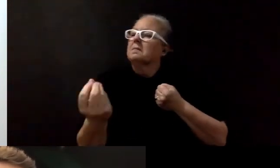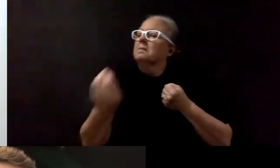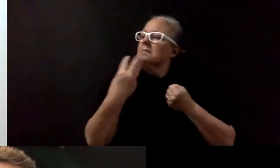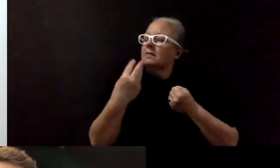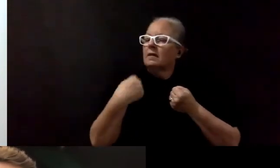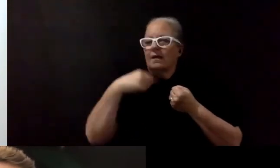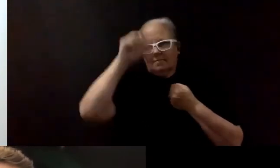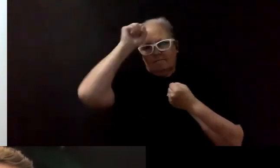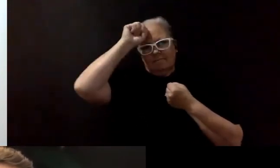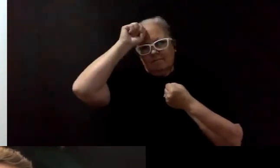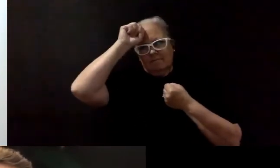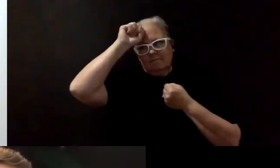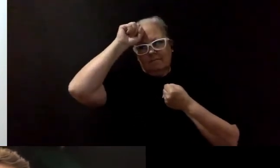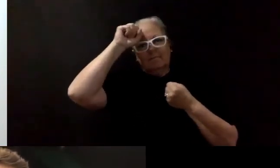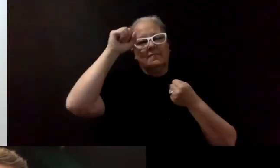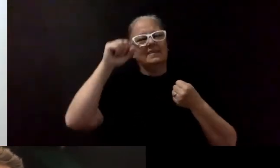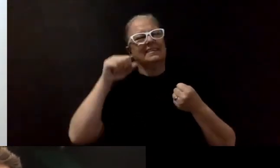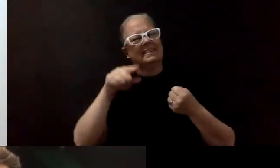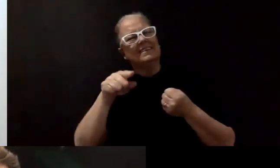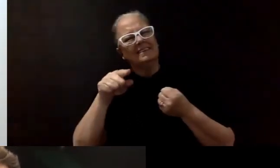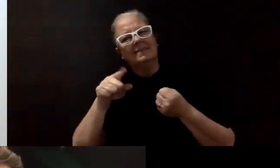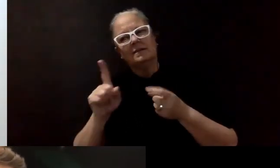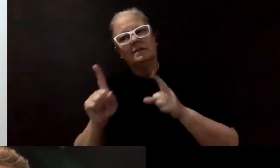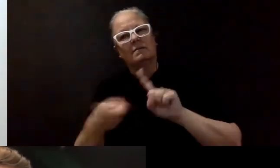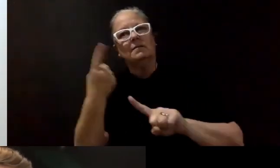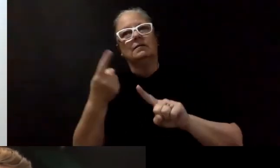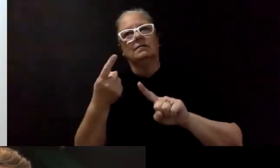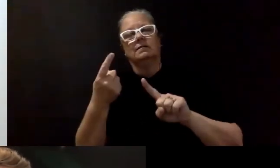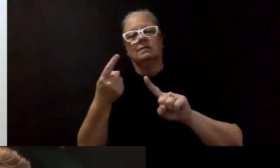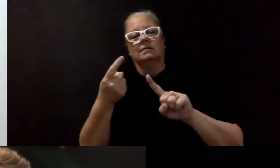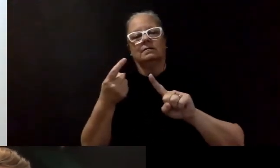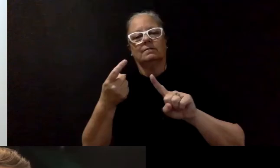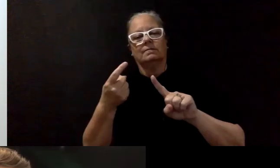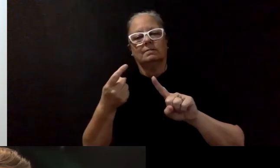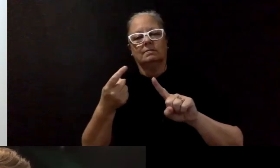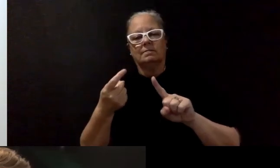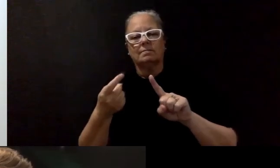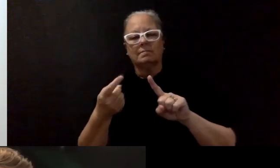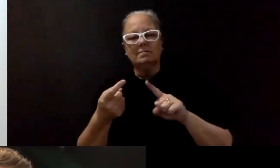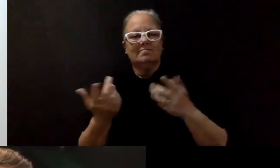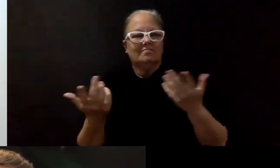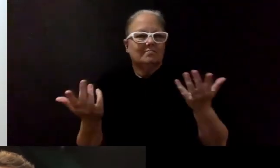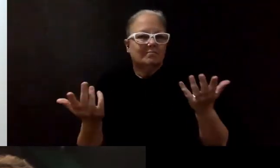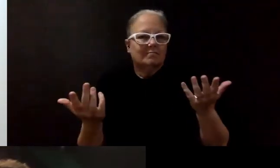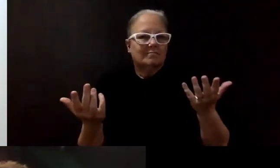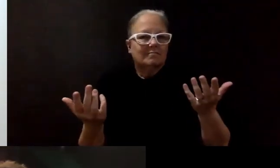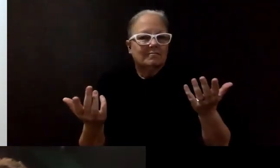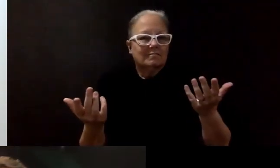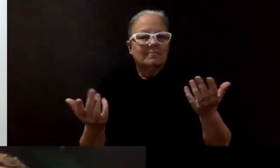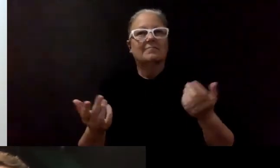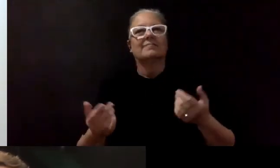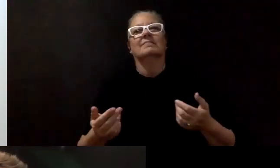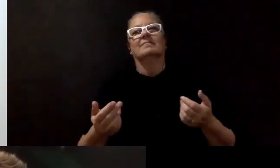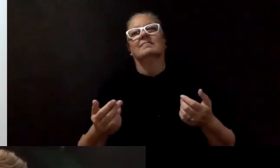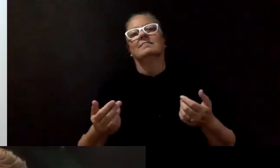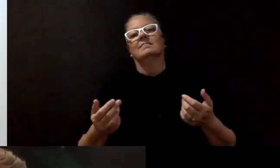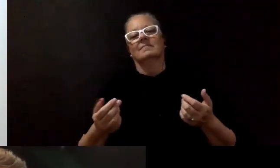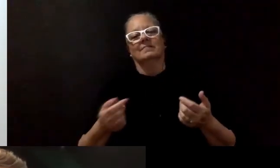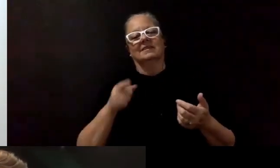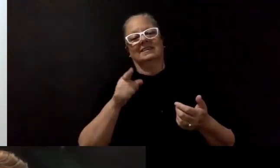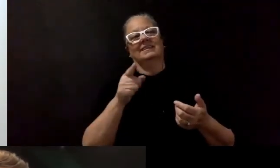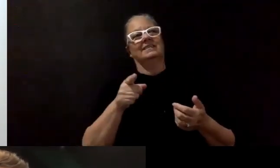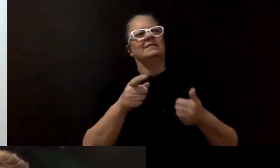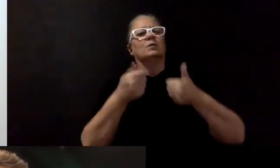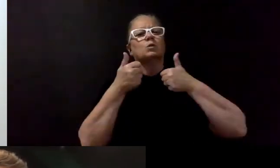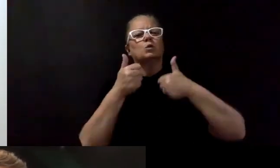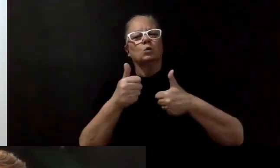it's just something to be inspired by. And that, I mean, I like to think of it as an investment. It's